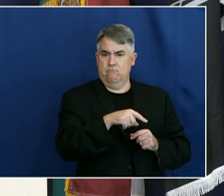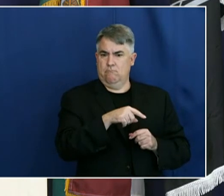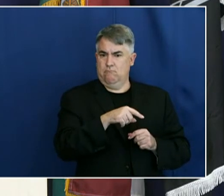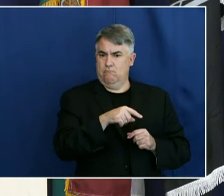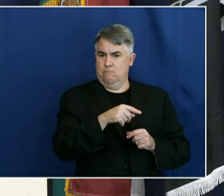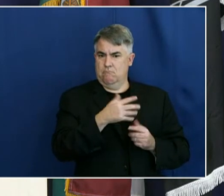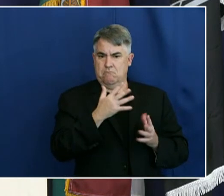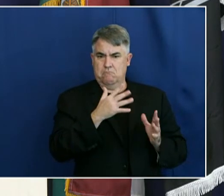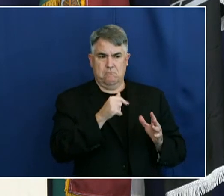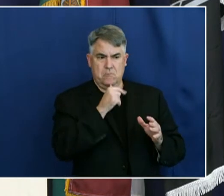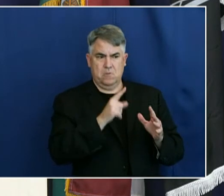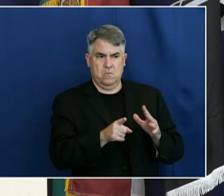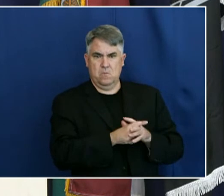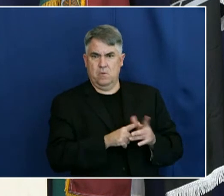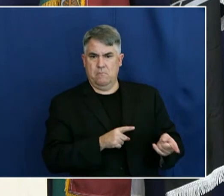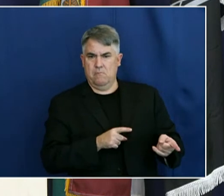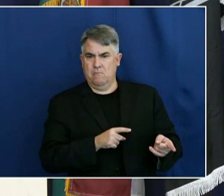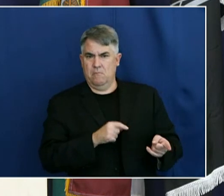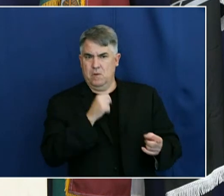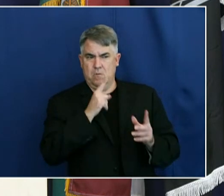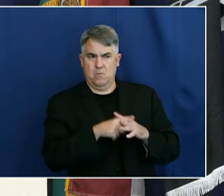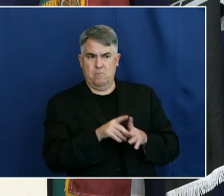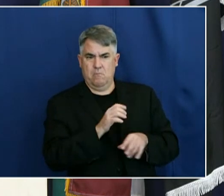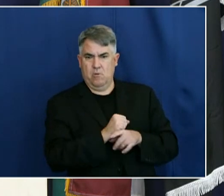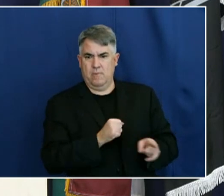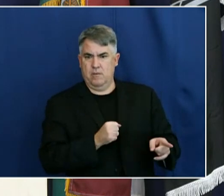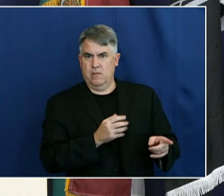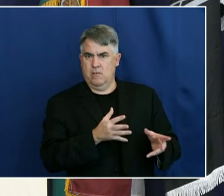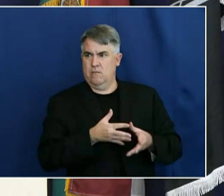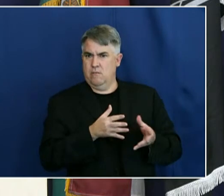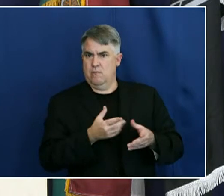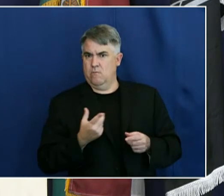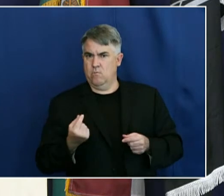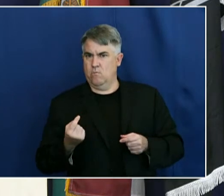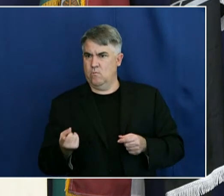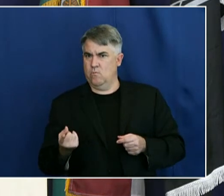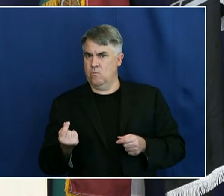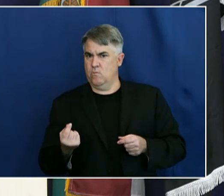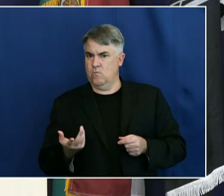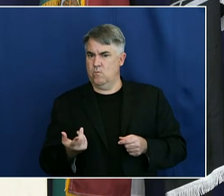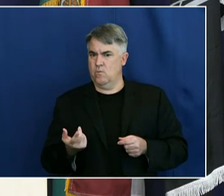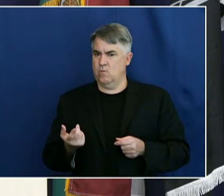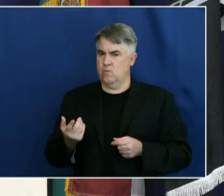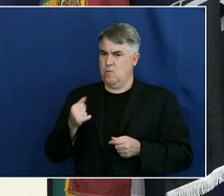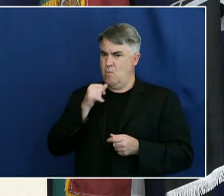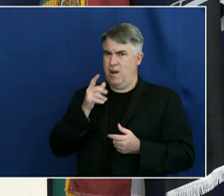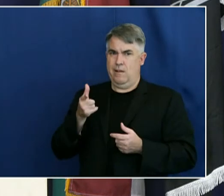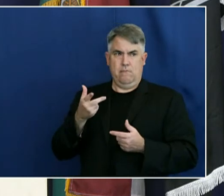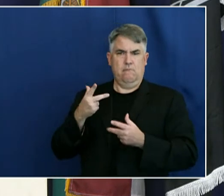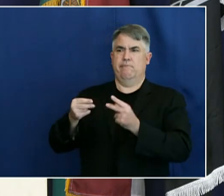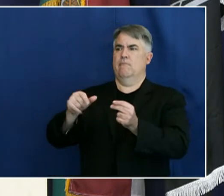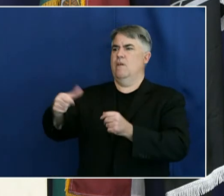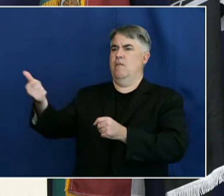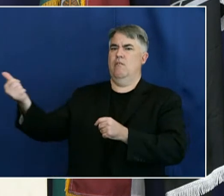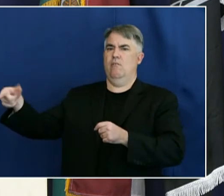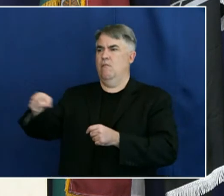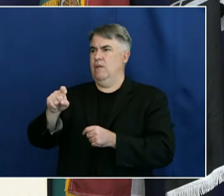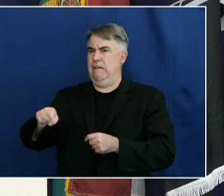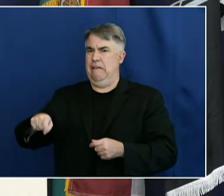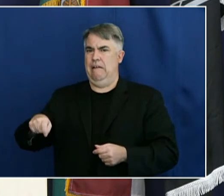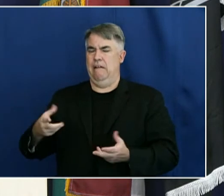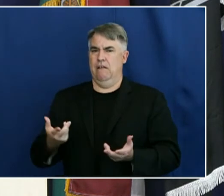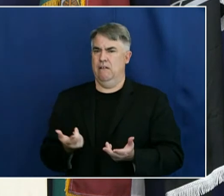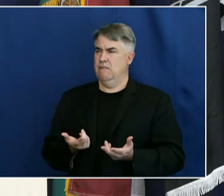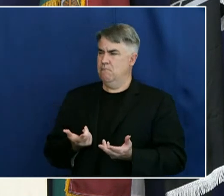taking advantage of them. So why do we feel those aren't going used? And are they taking away from doses